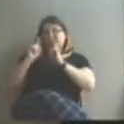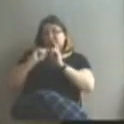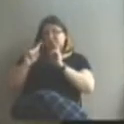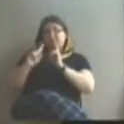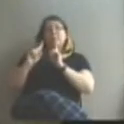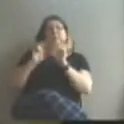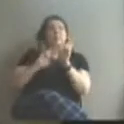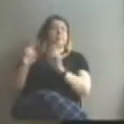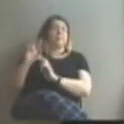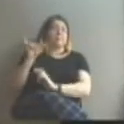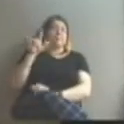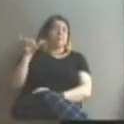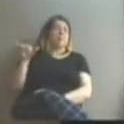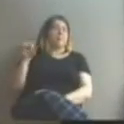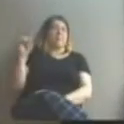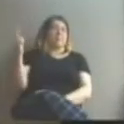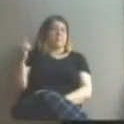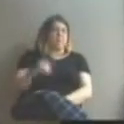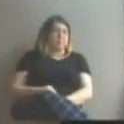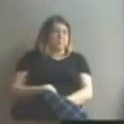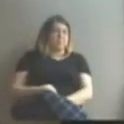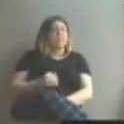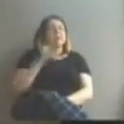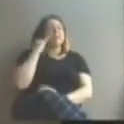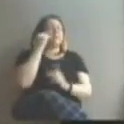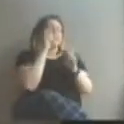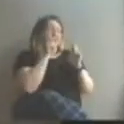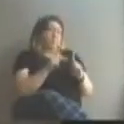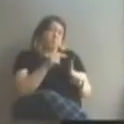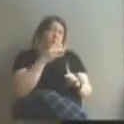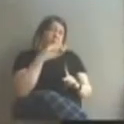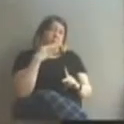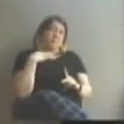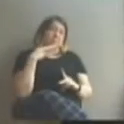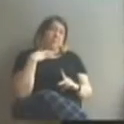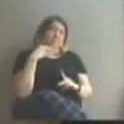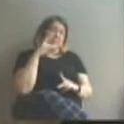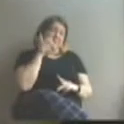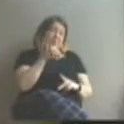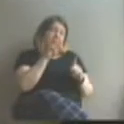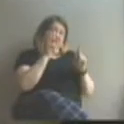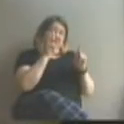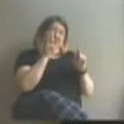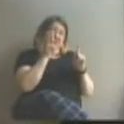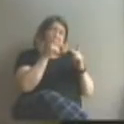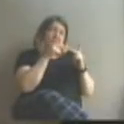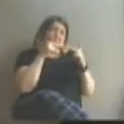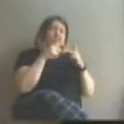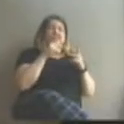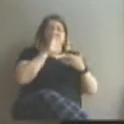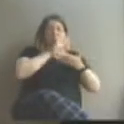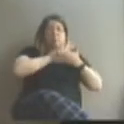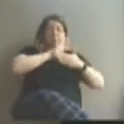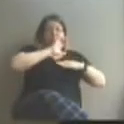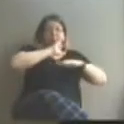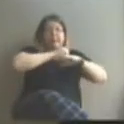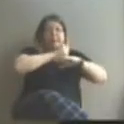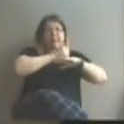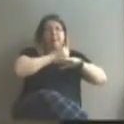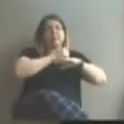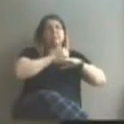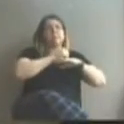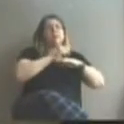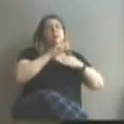in place for July 1st. If the person who applies for that position is a school-based person, then there's a